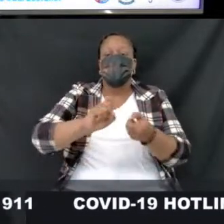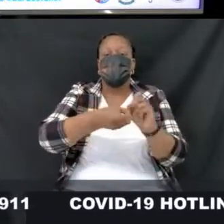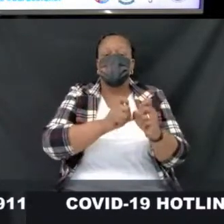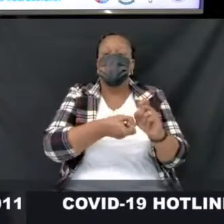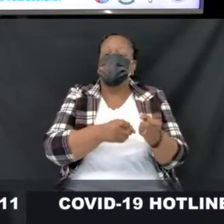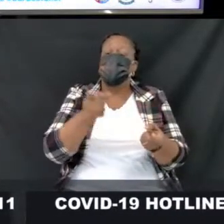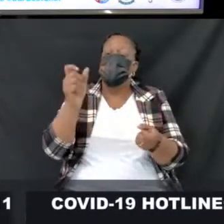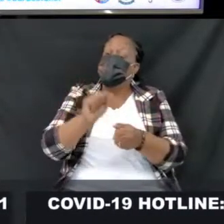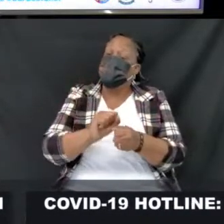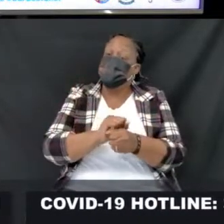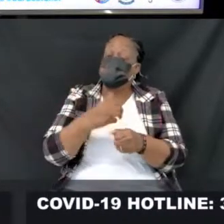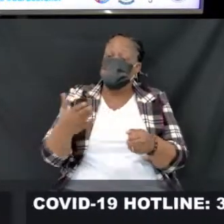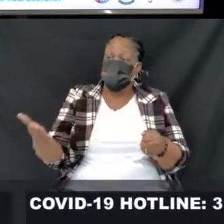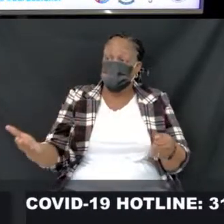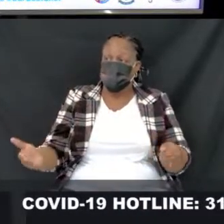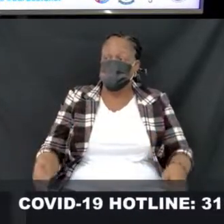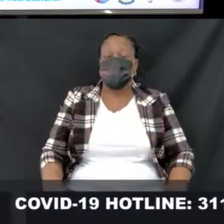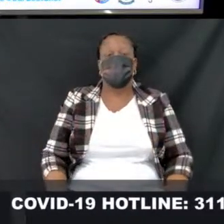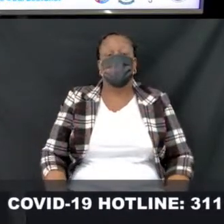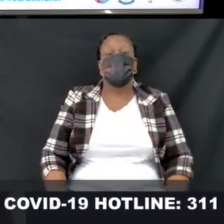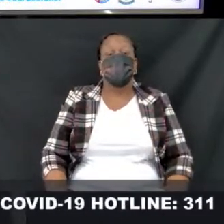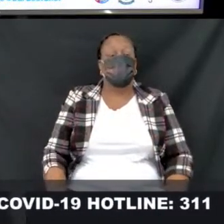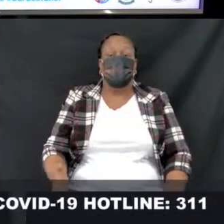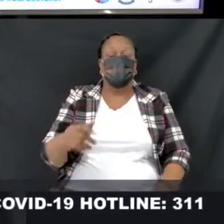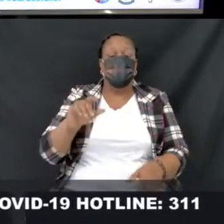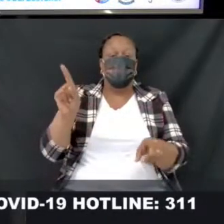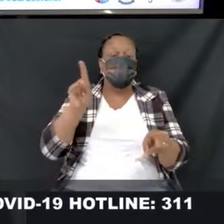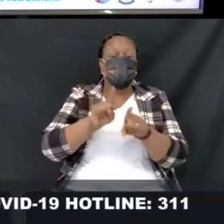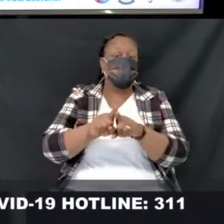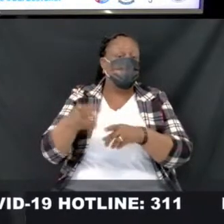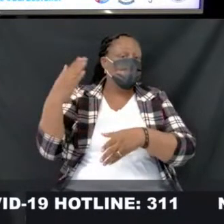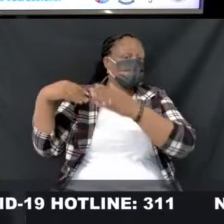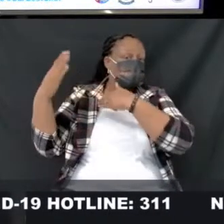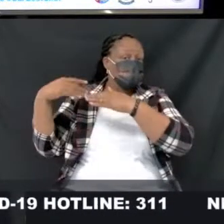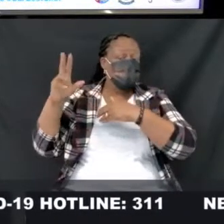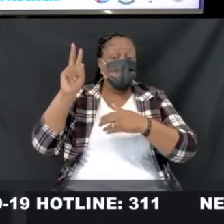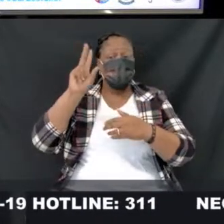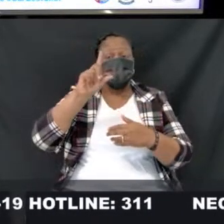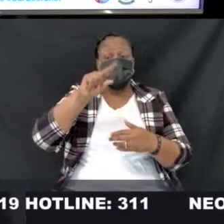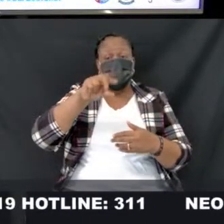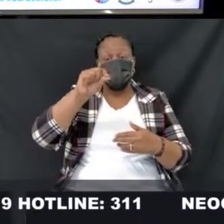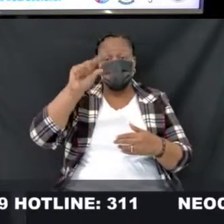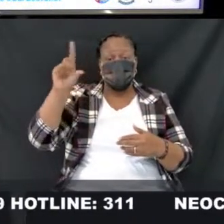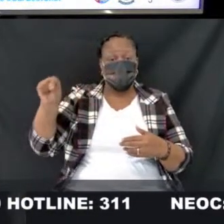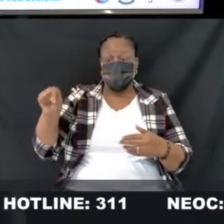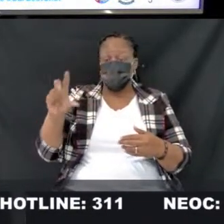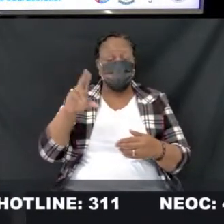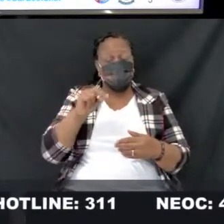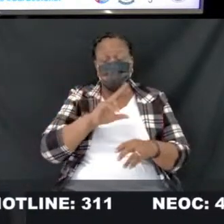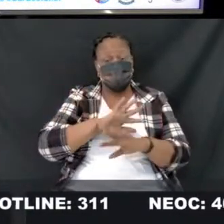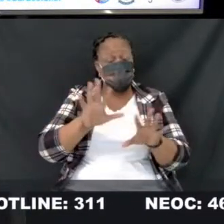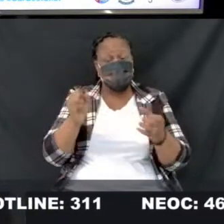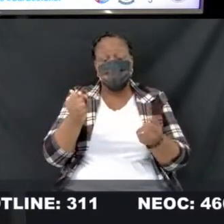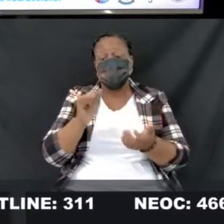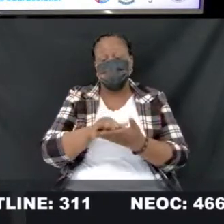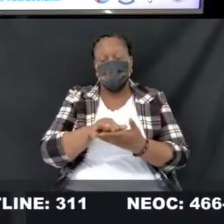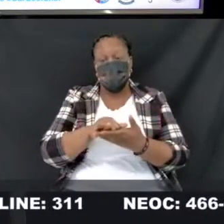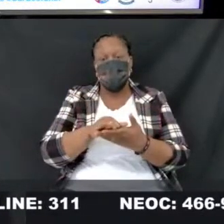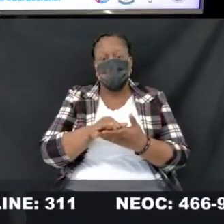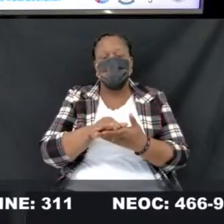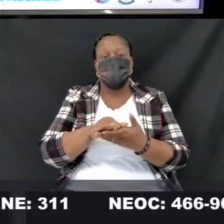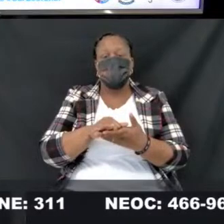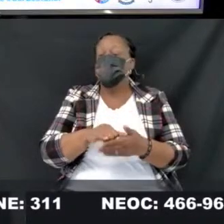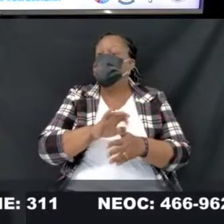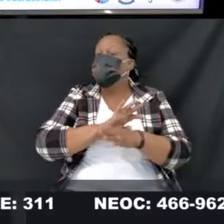lives, as was the case in the earlier months of this pandemic. Its presence also does not have to be a death sentence for